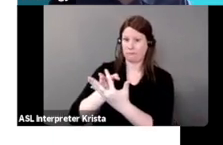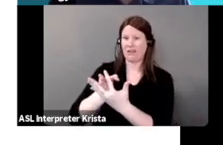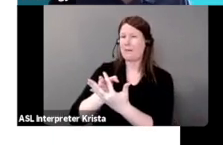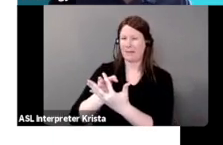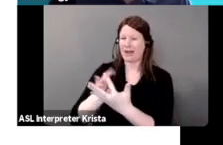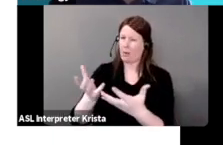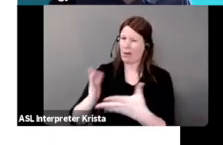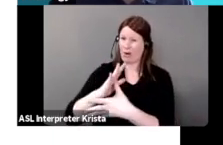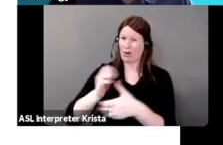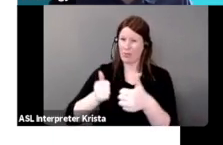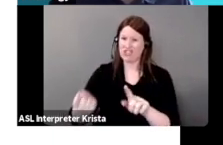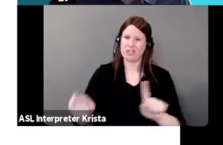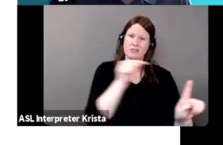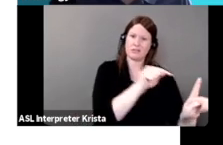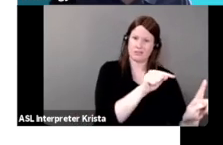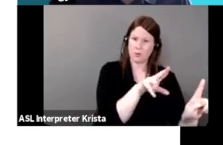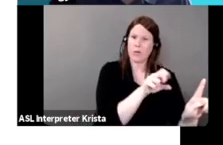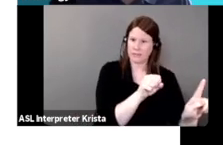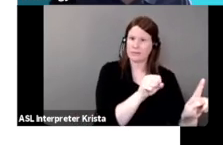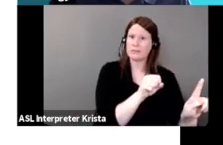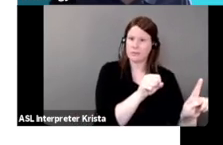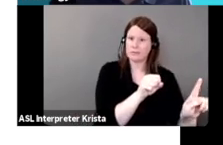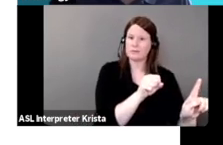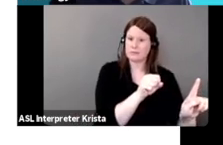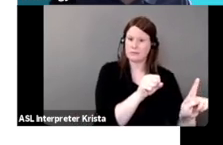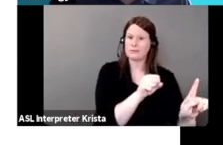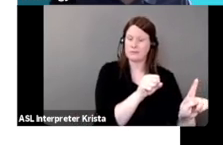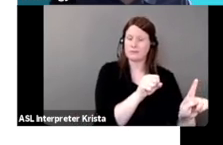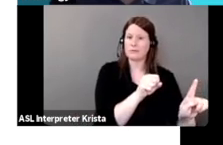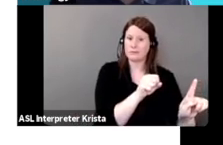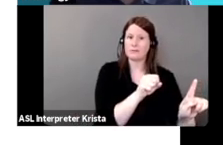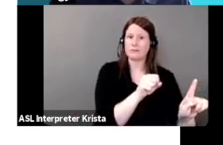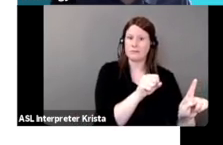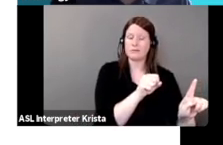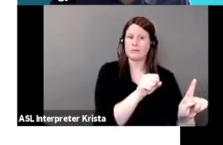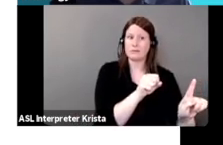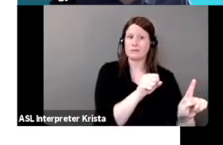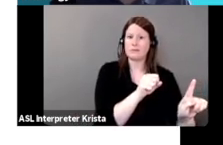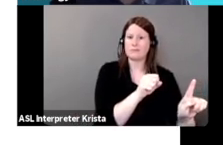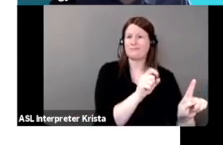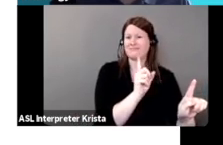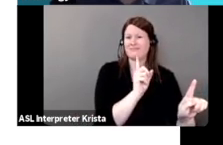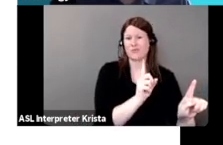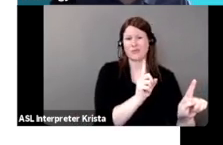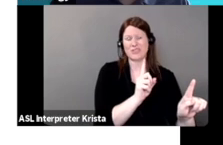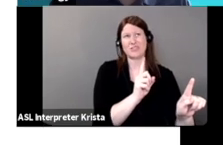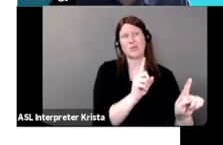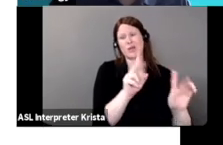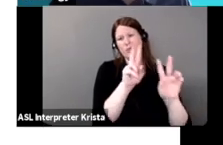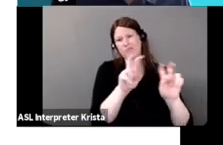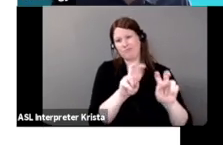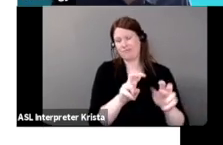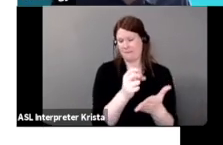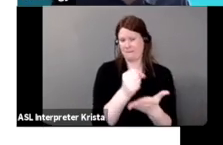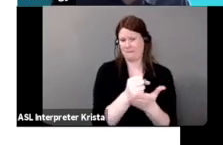patent. Because really the biggest thing in a patent as far as what's protecting